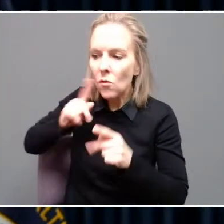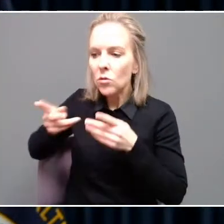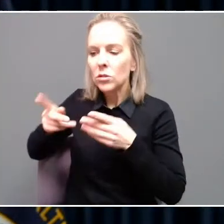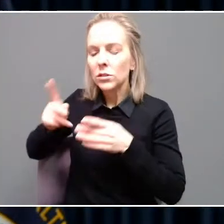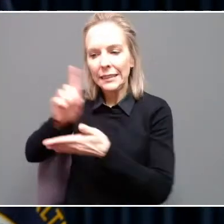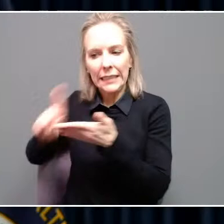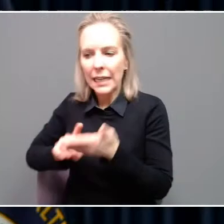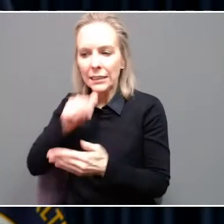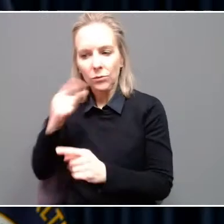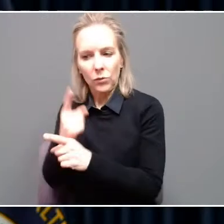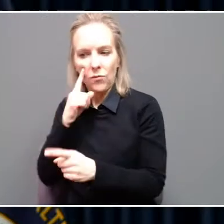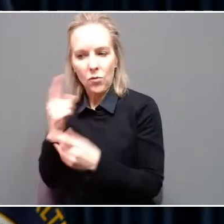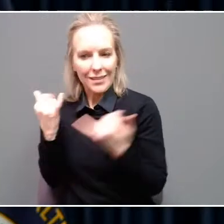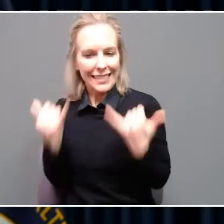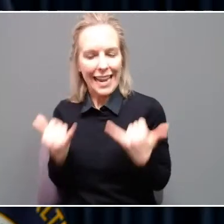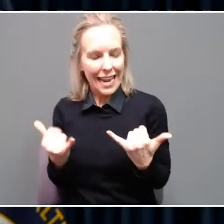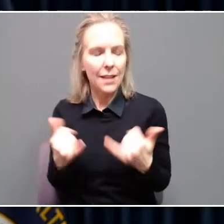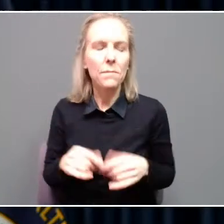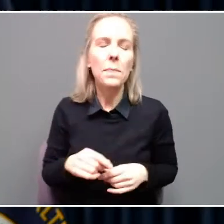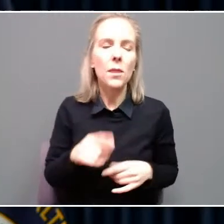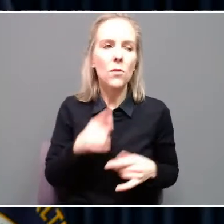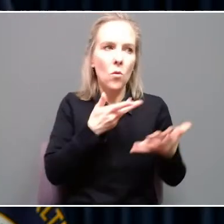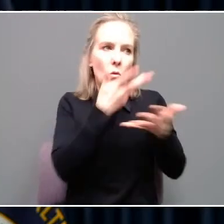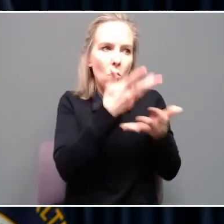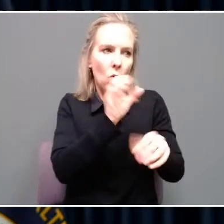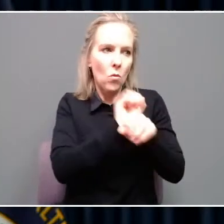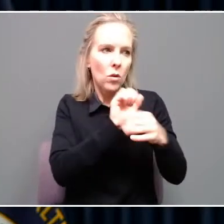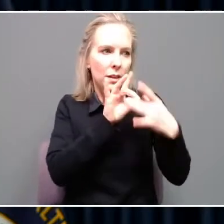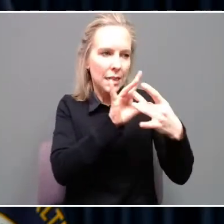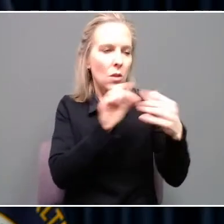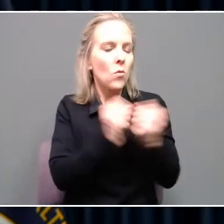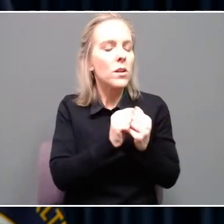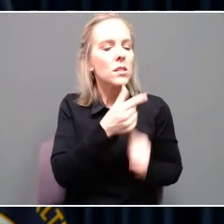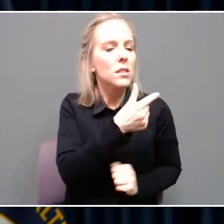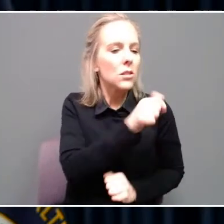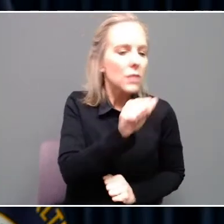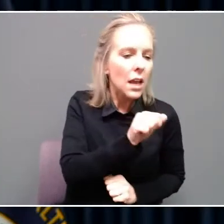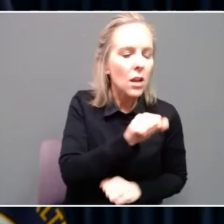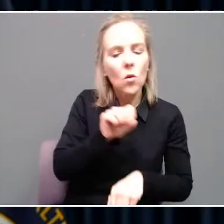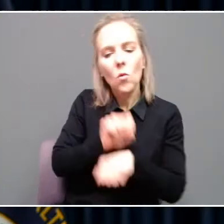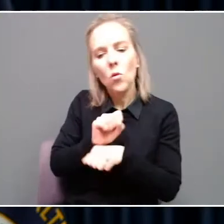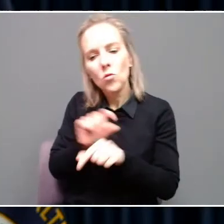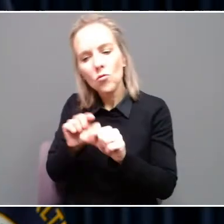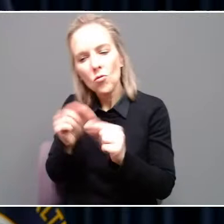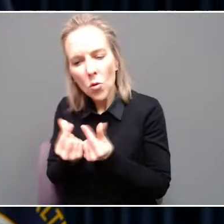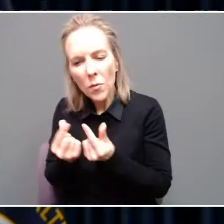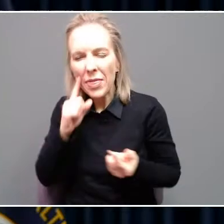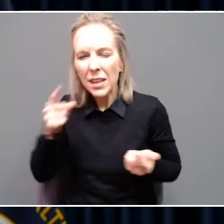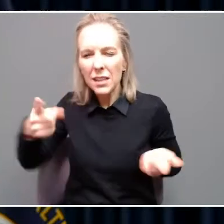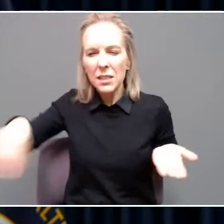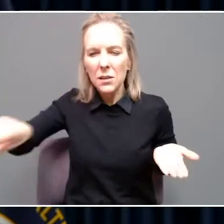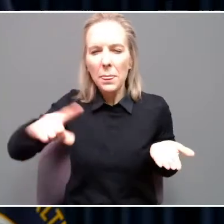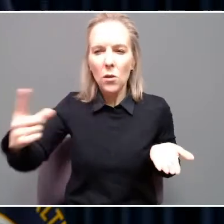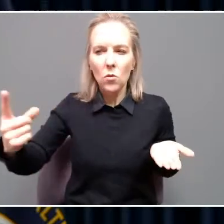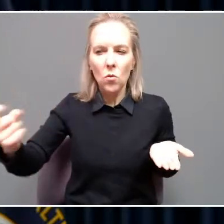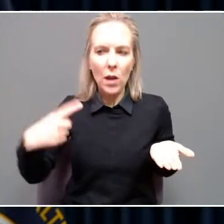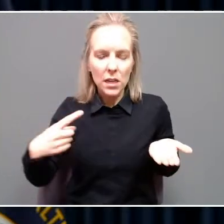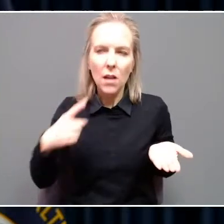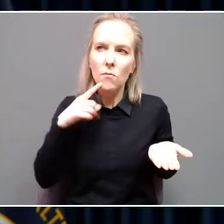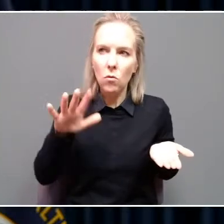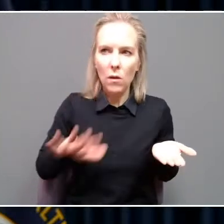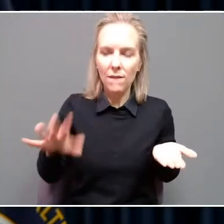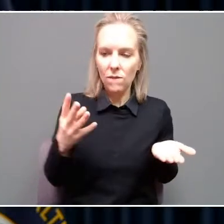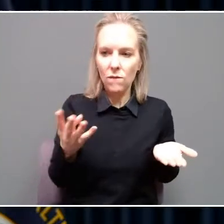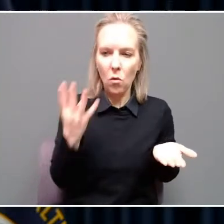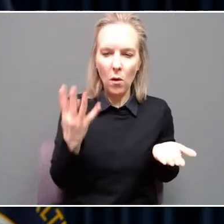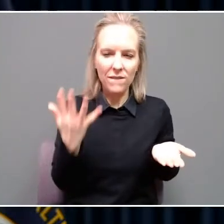the General Assembly, the work group, any of the committees. I think we're receiving questions from 4 or 5